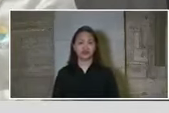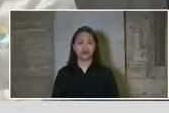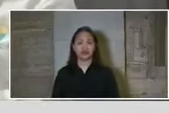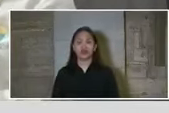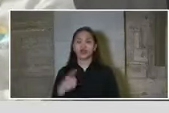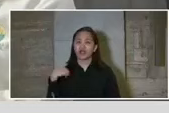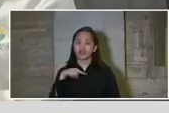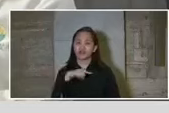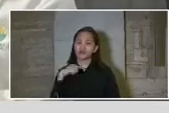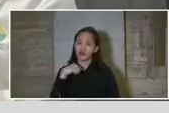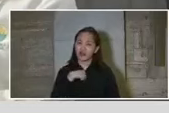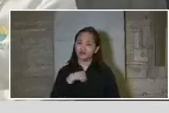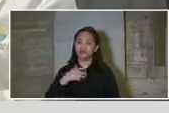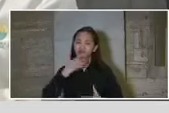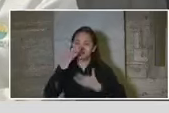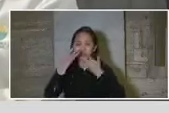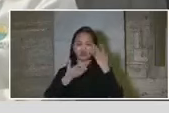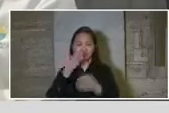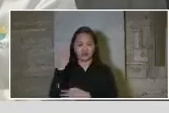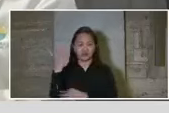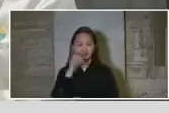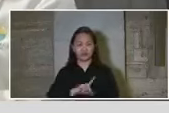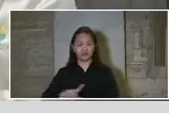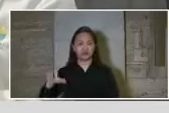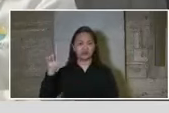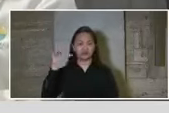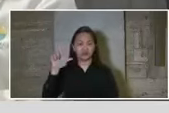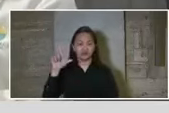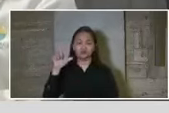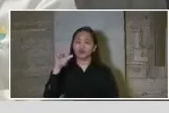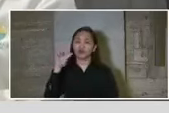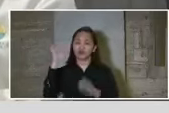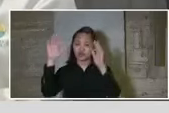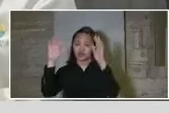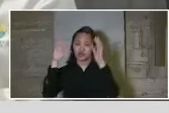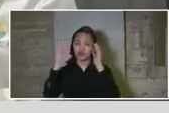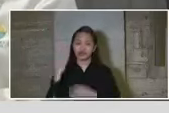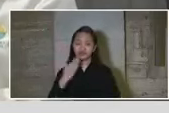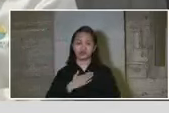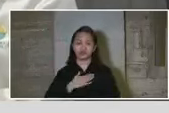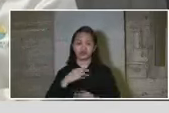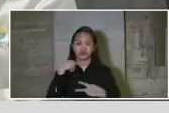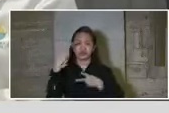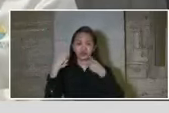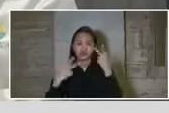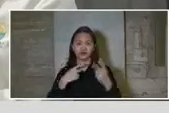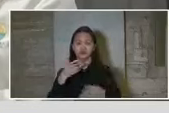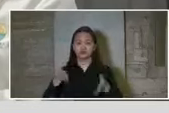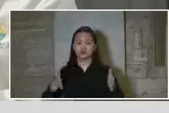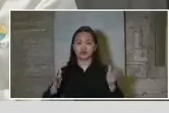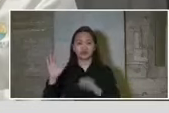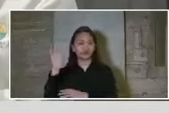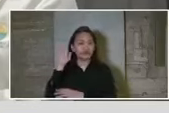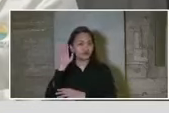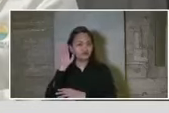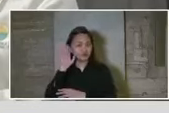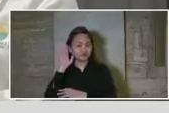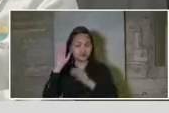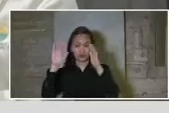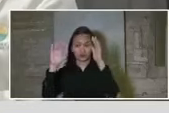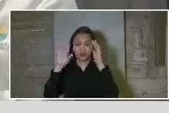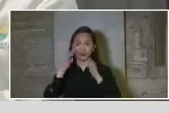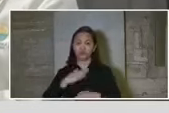I cry to you, O Lord. Lord, hear my voice. Let your ears be attentive to